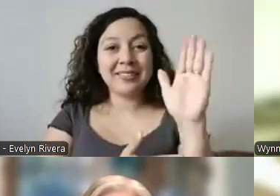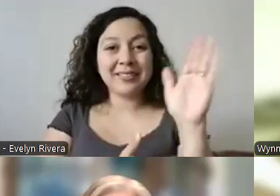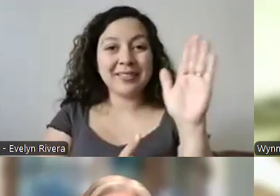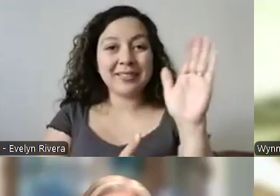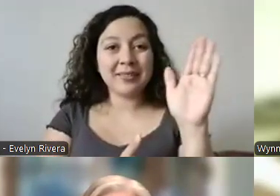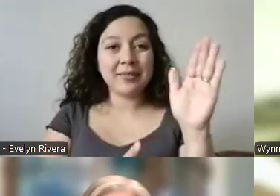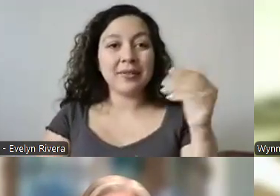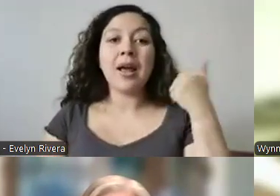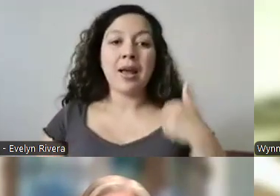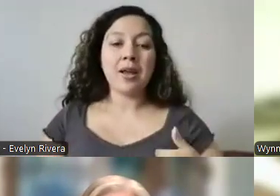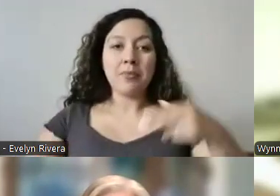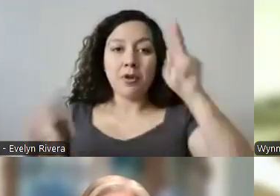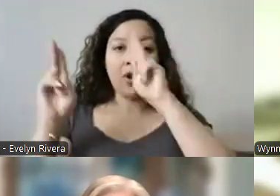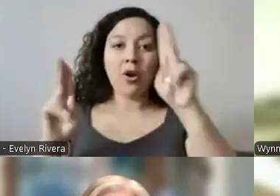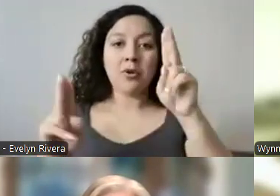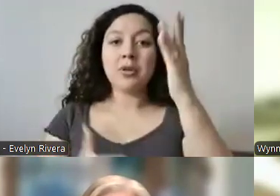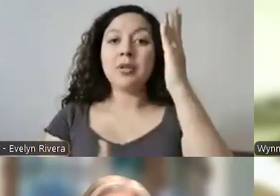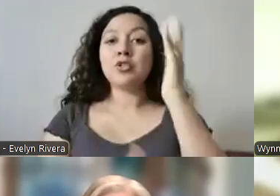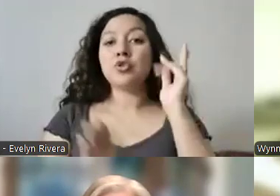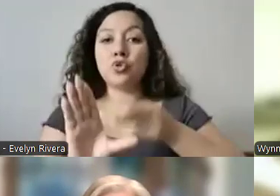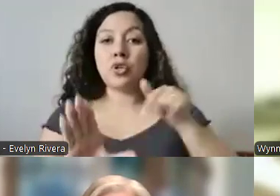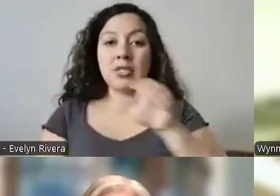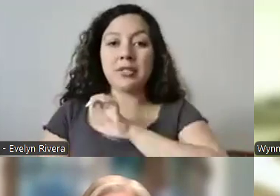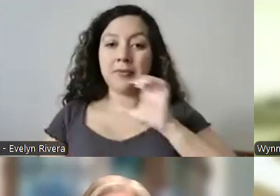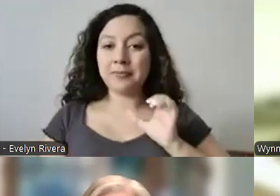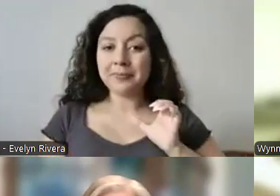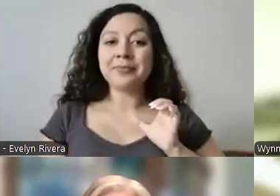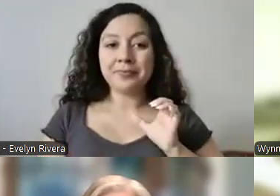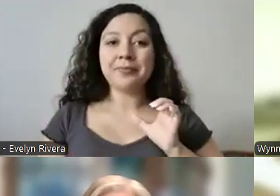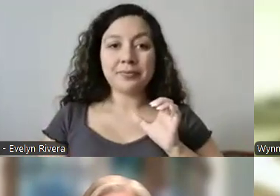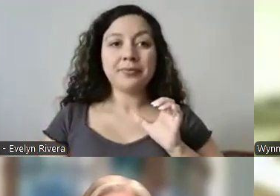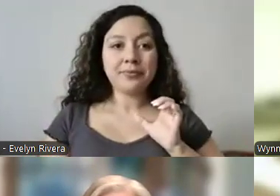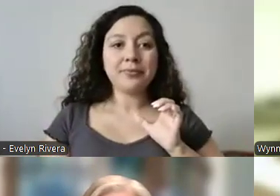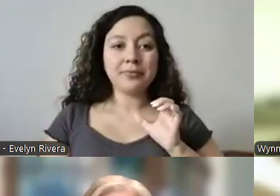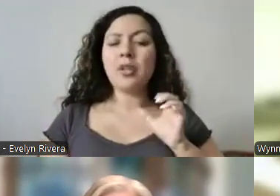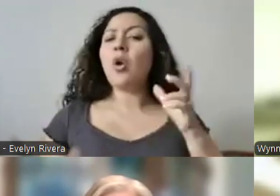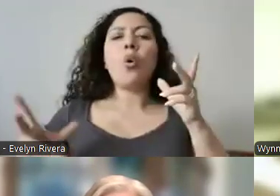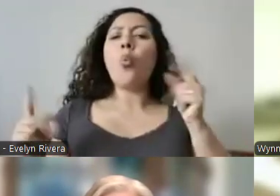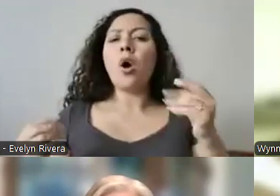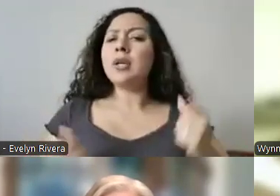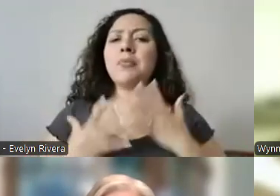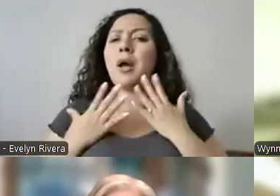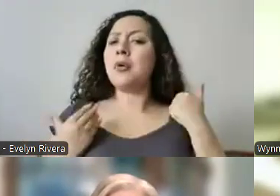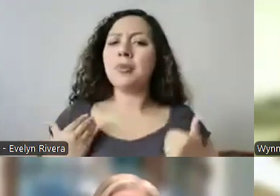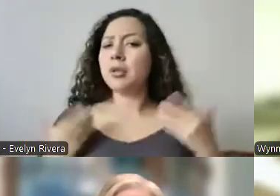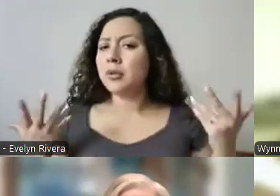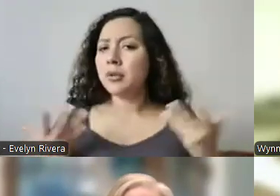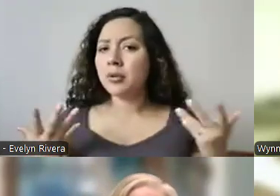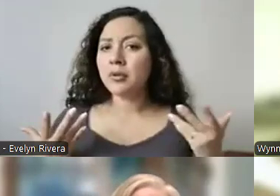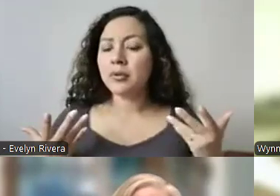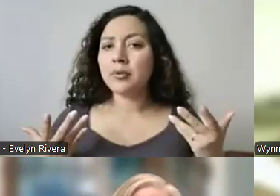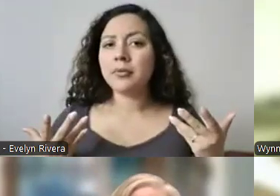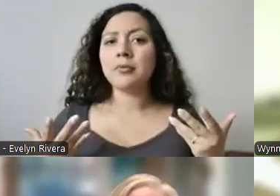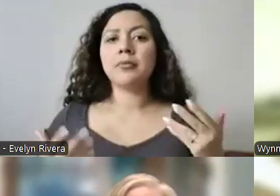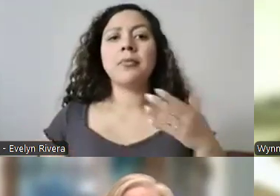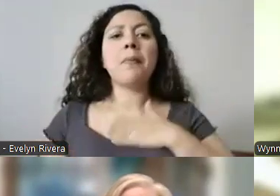Well, I'm honored to be part of this committee to begin with. What inspired me really was my dad's